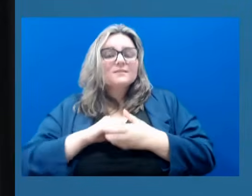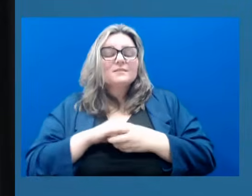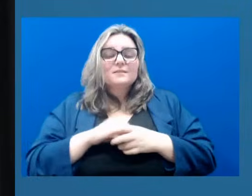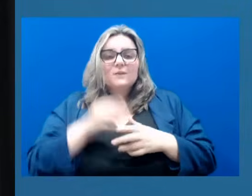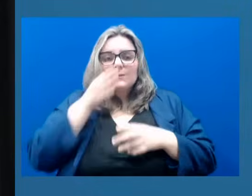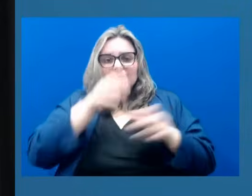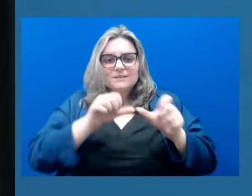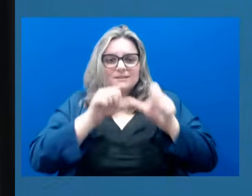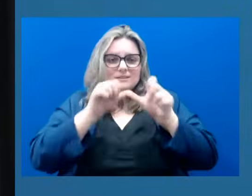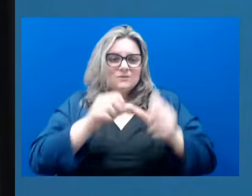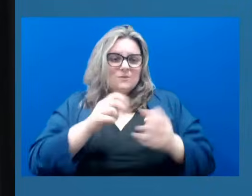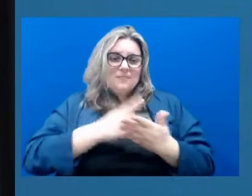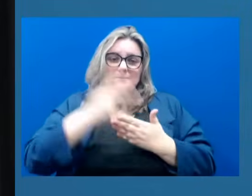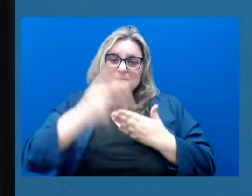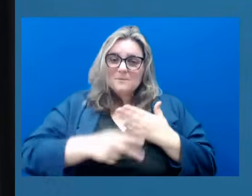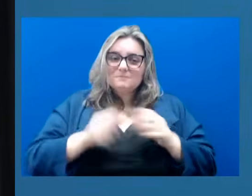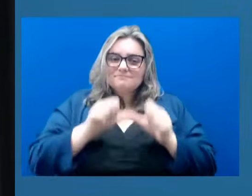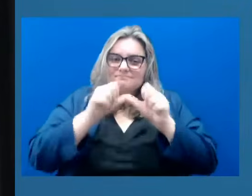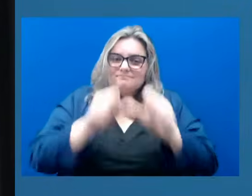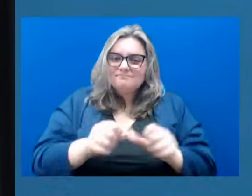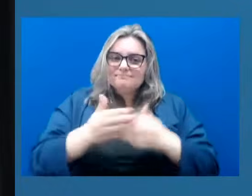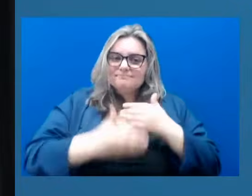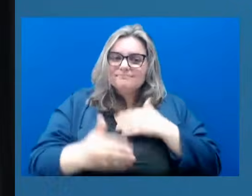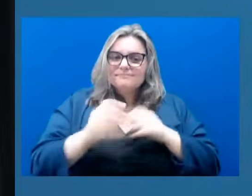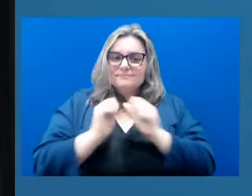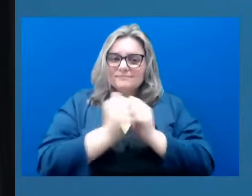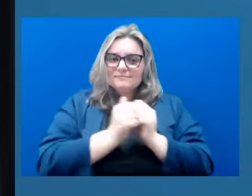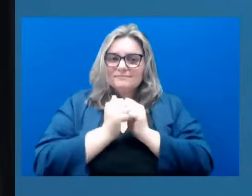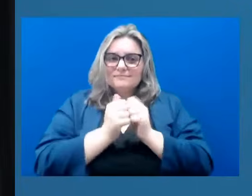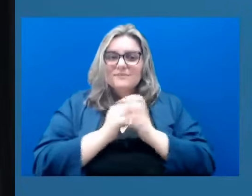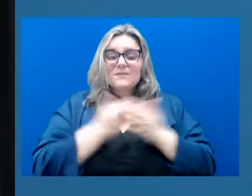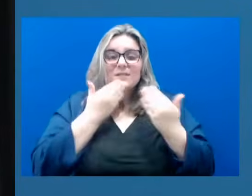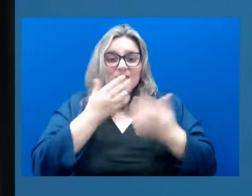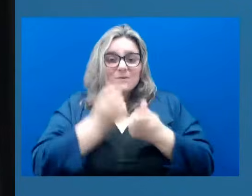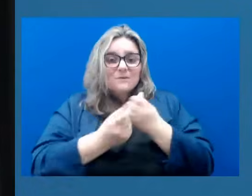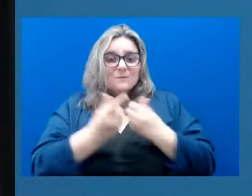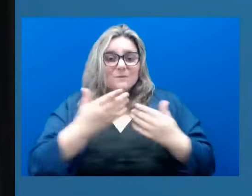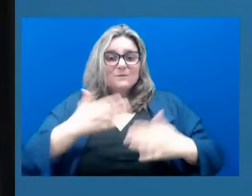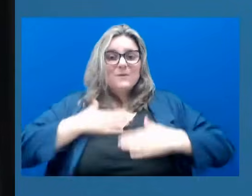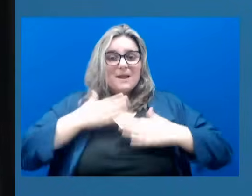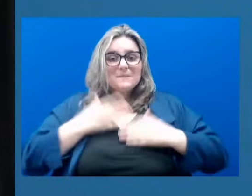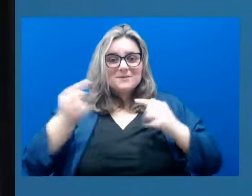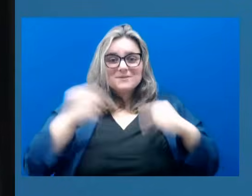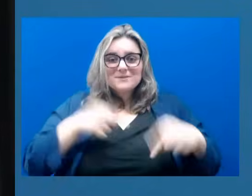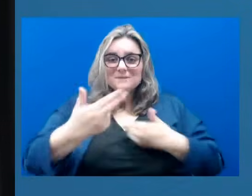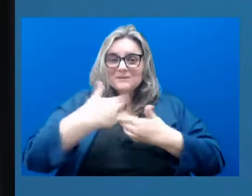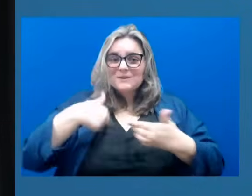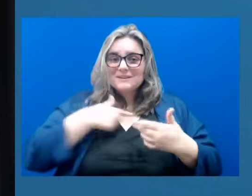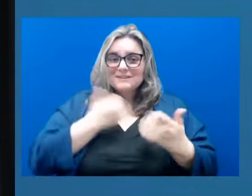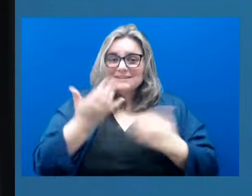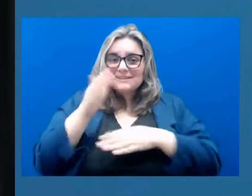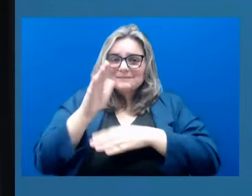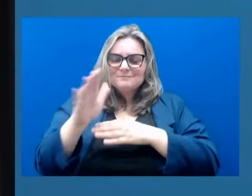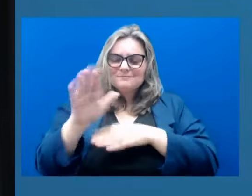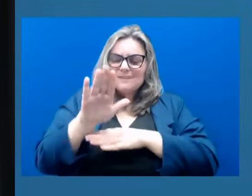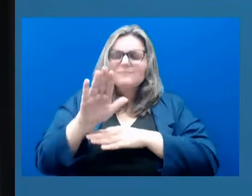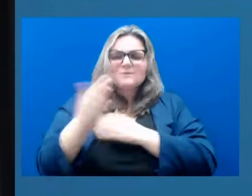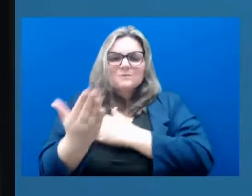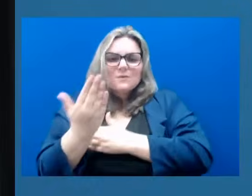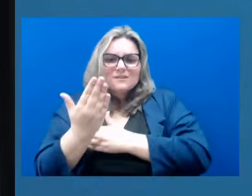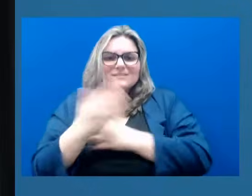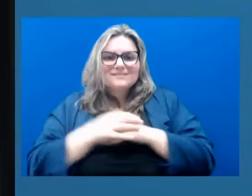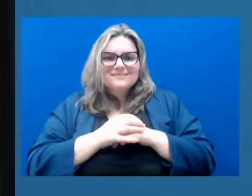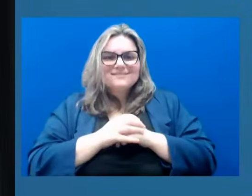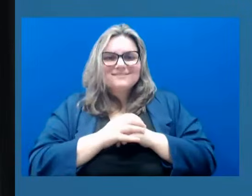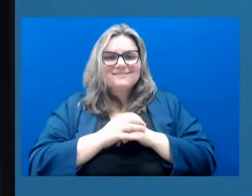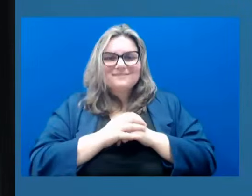forward together. Thanks, everybody. We are so happy you came out to be with us this morning, and we have so much more